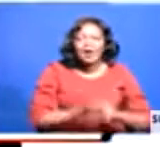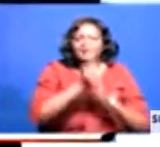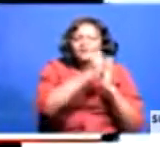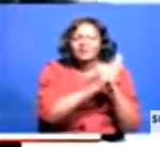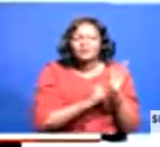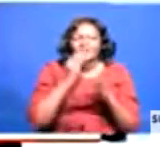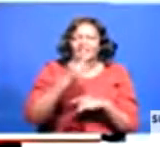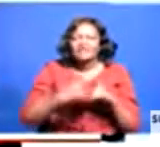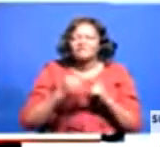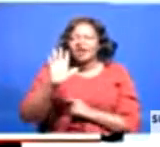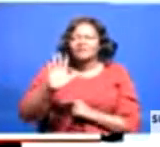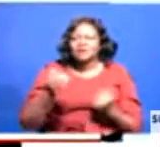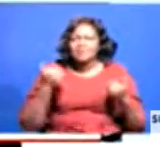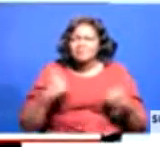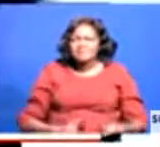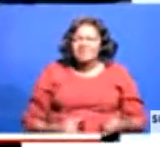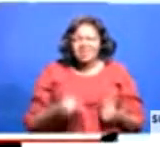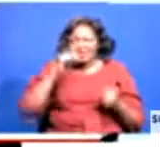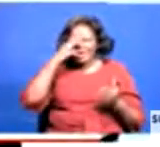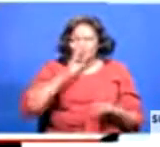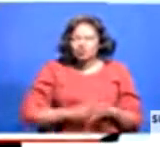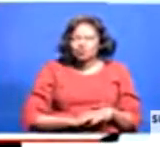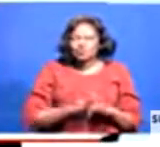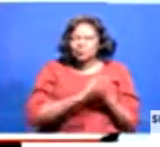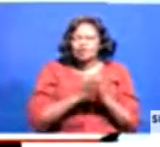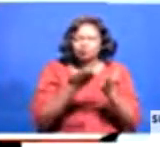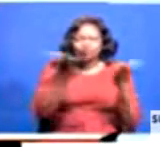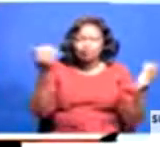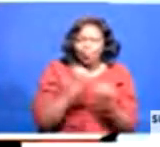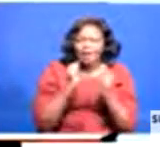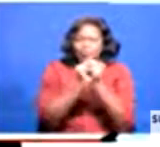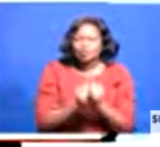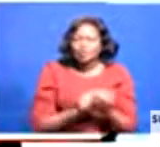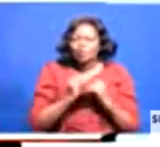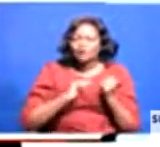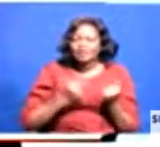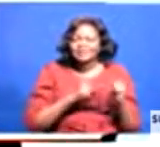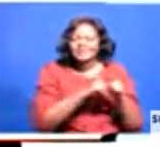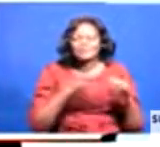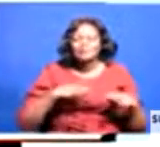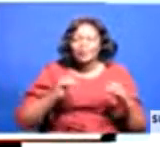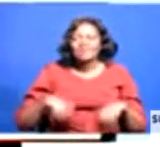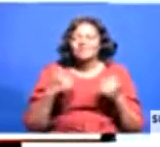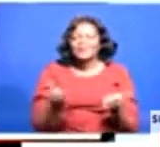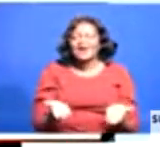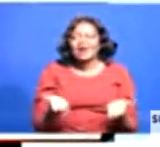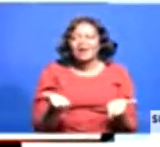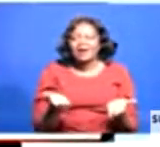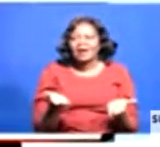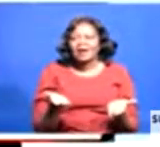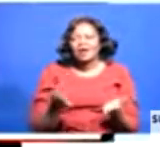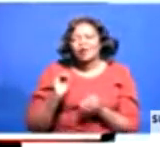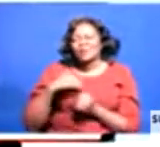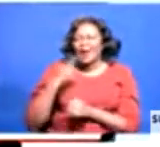5 years. Mimi sitakuwa governor mzuri bila sisi kushikana sisi wote kama wakaaji wa Elgeyo Marakwet County. County yetu ni